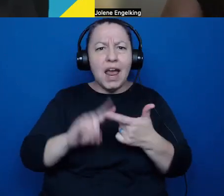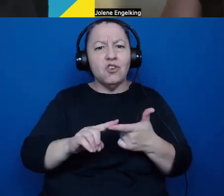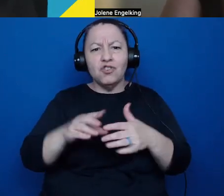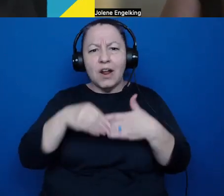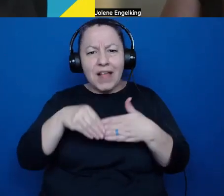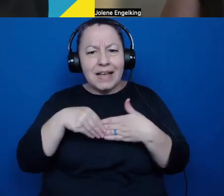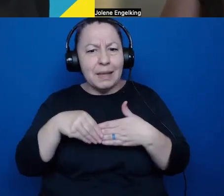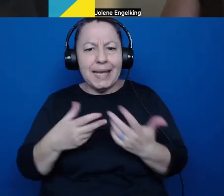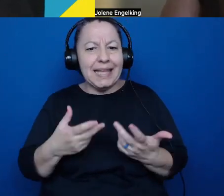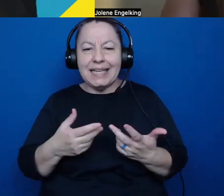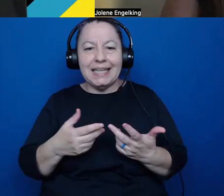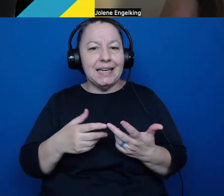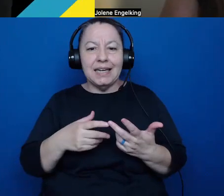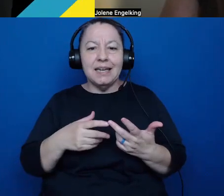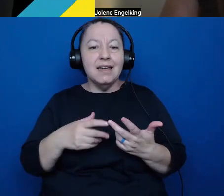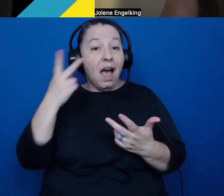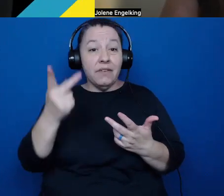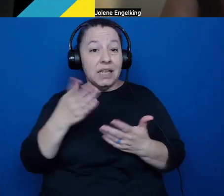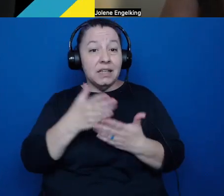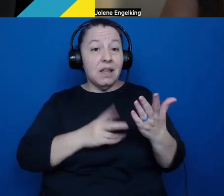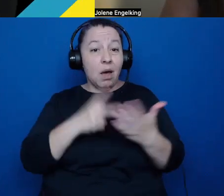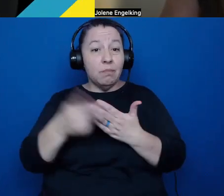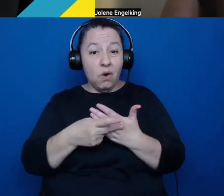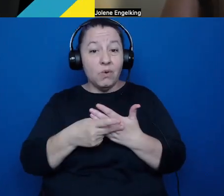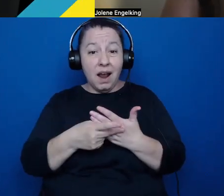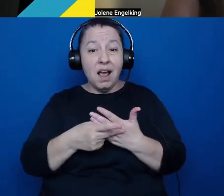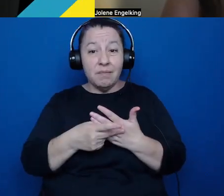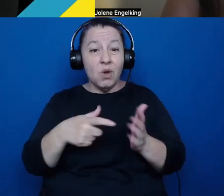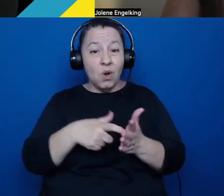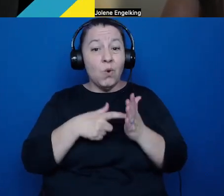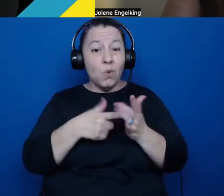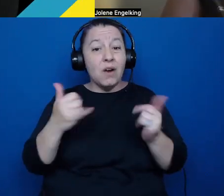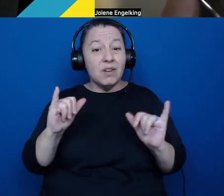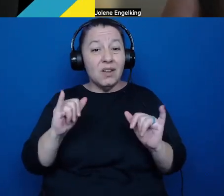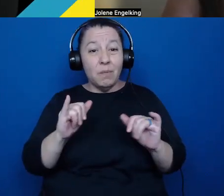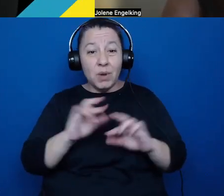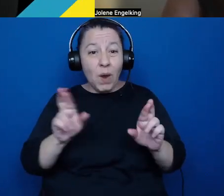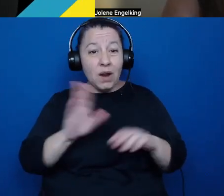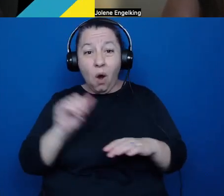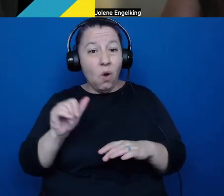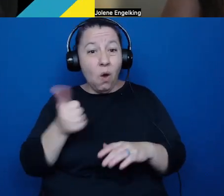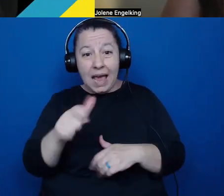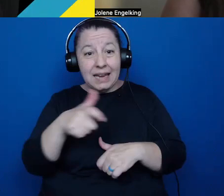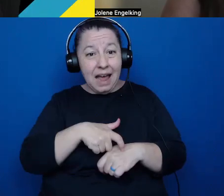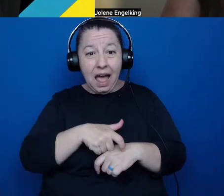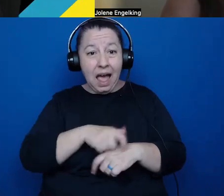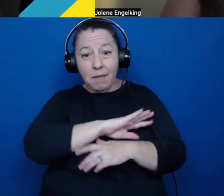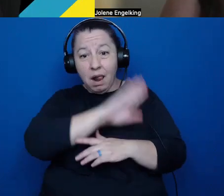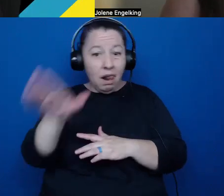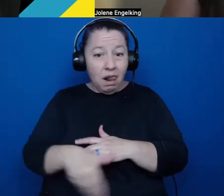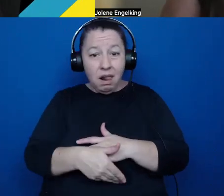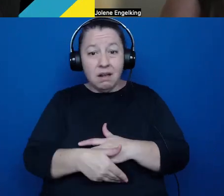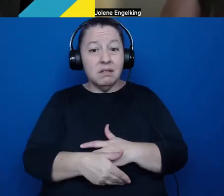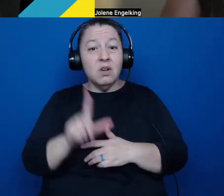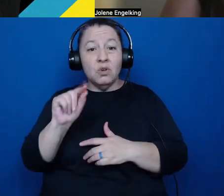flexibility. I've seen programs where you're required to still be on call, you know, how like, you know, 20 hours